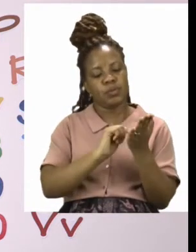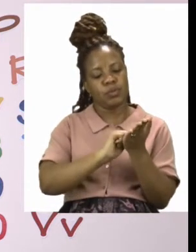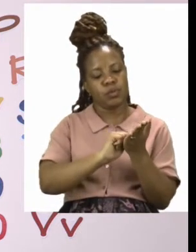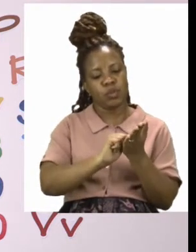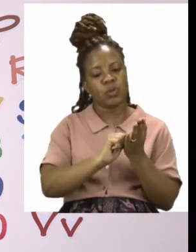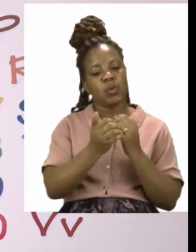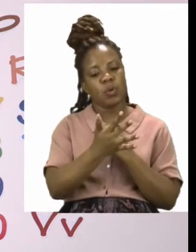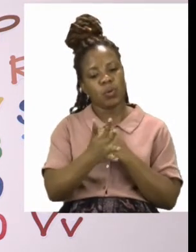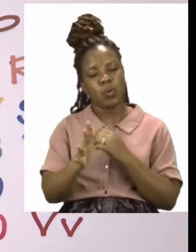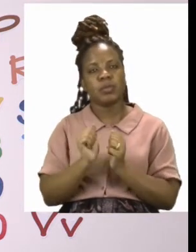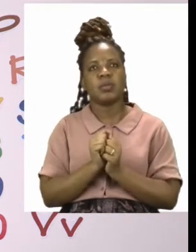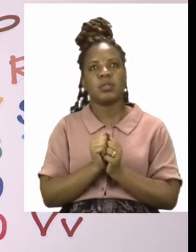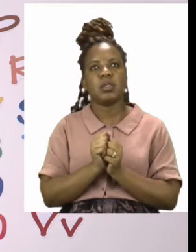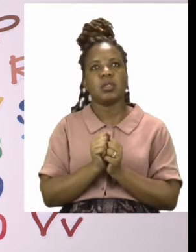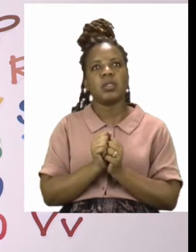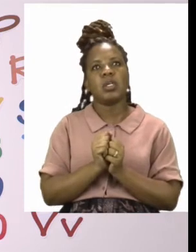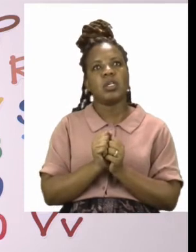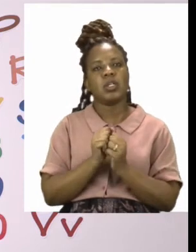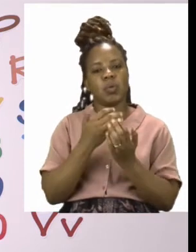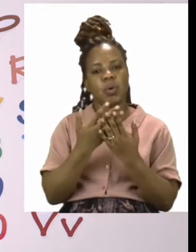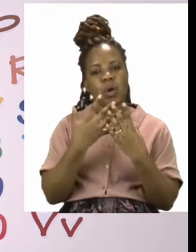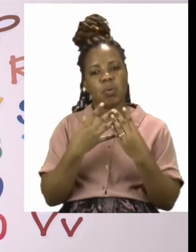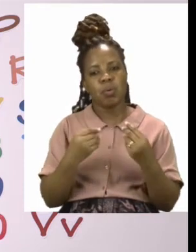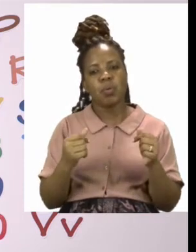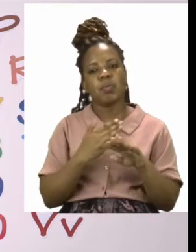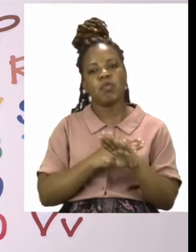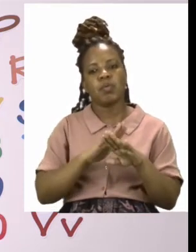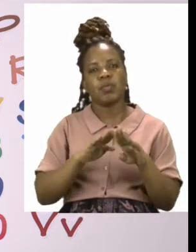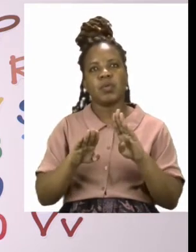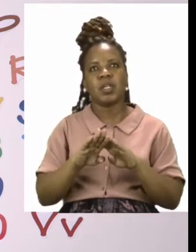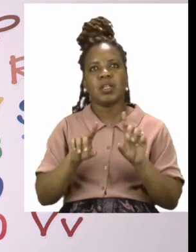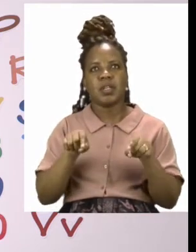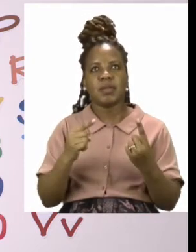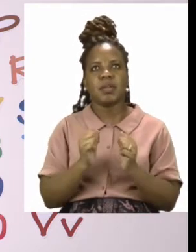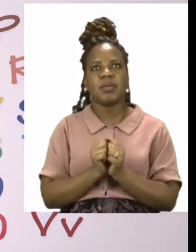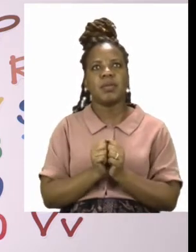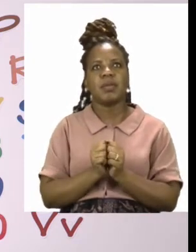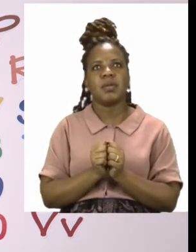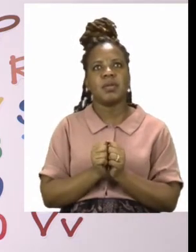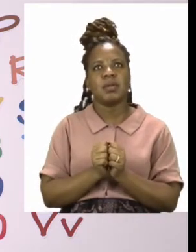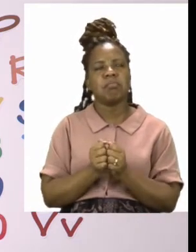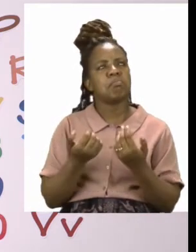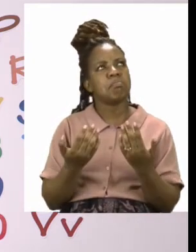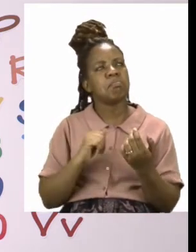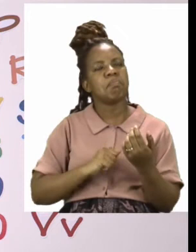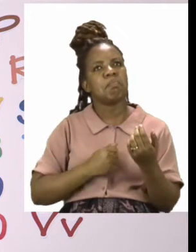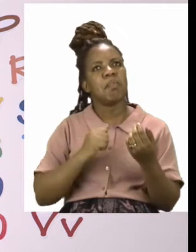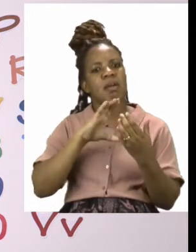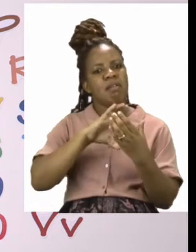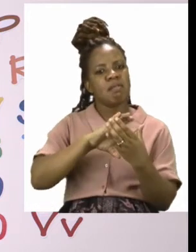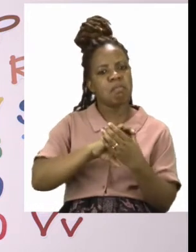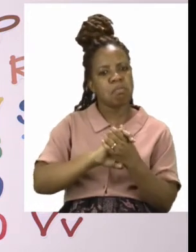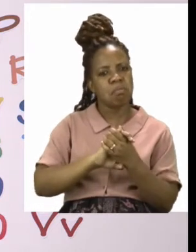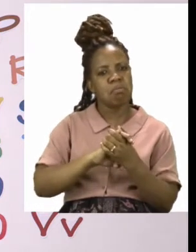booklet program? Please contact us on 081 74 3759 and we will put you on our distribution list